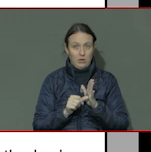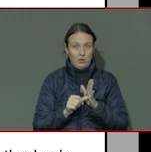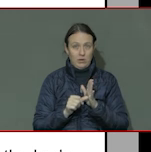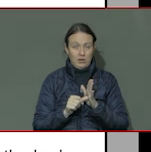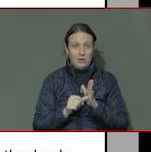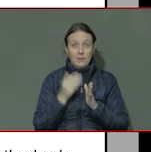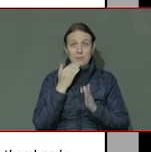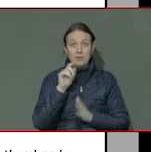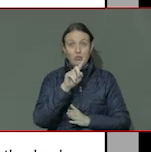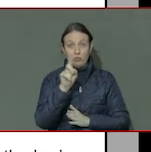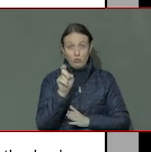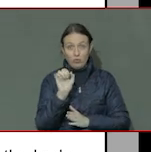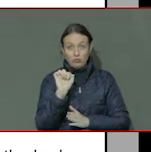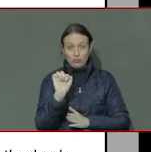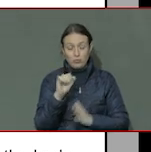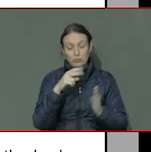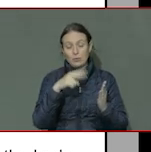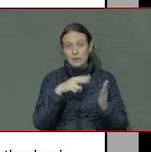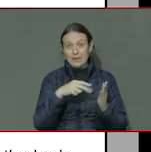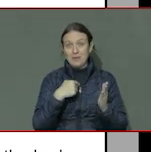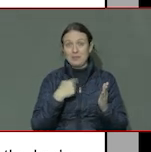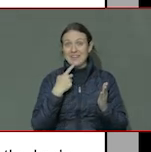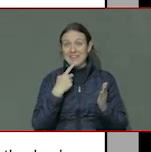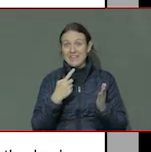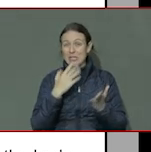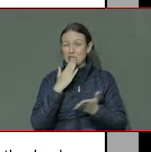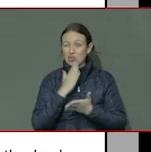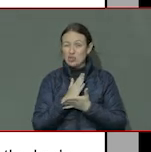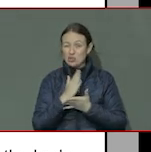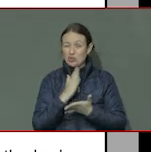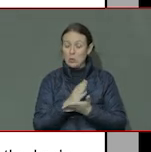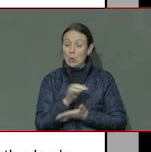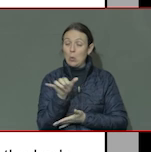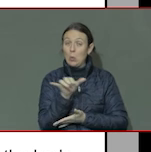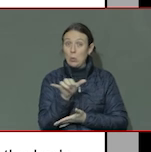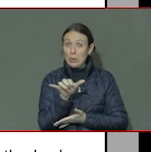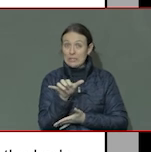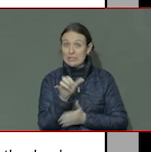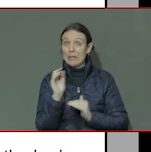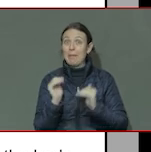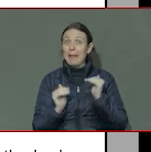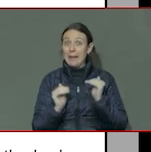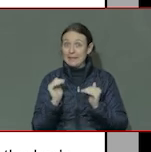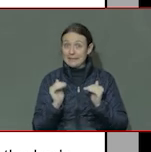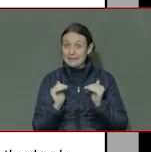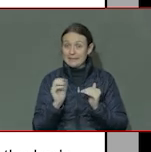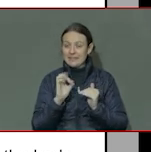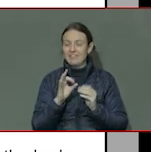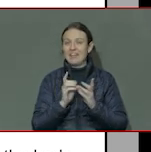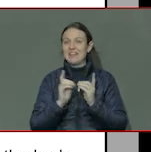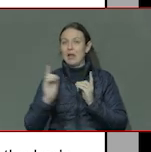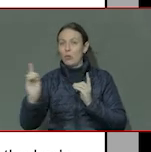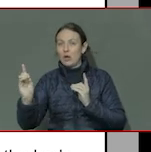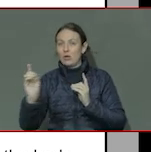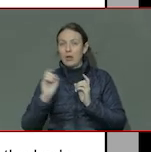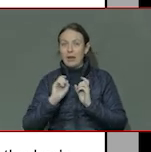through your question, please hear me say, make sure what kind of balance they asked. If it is direction and